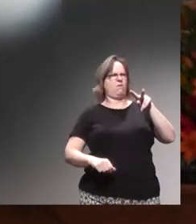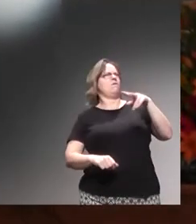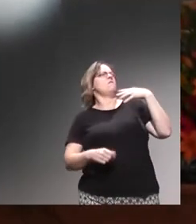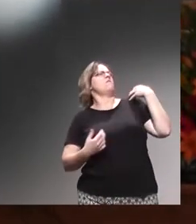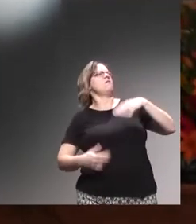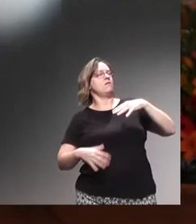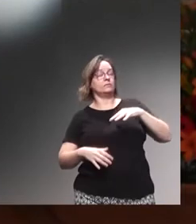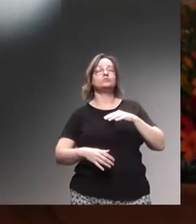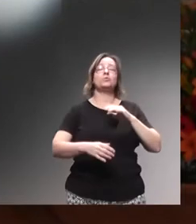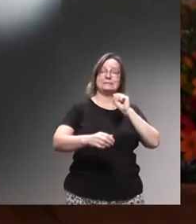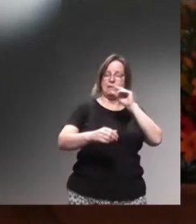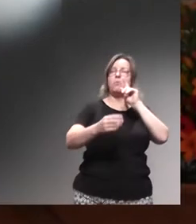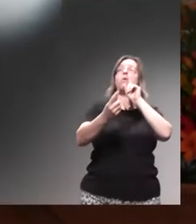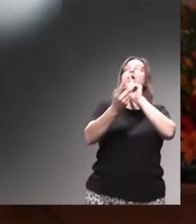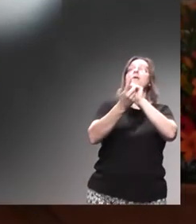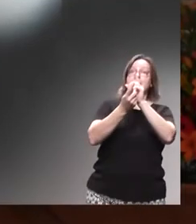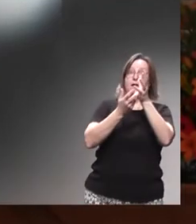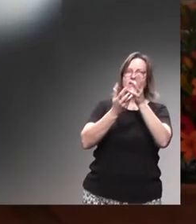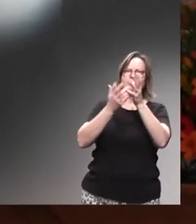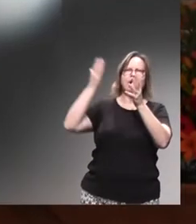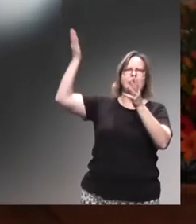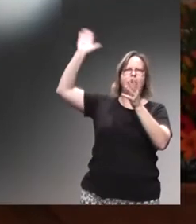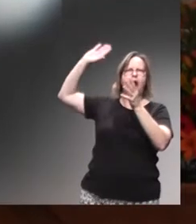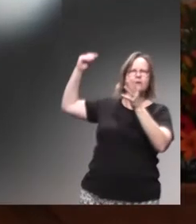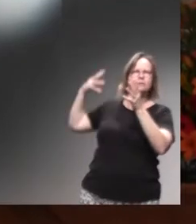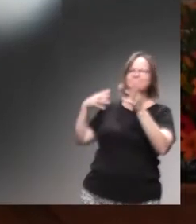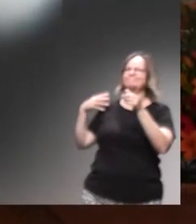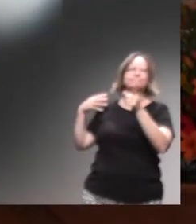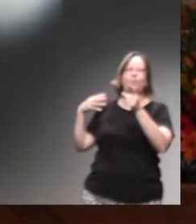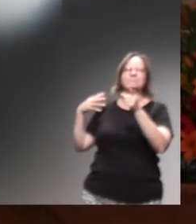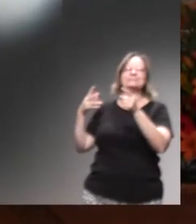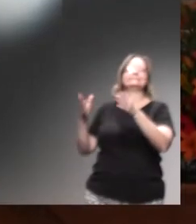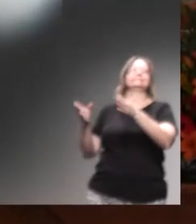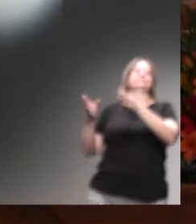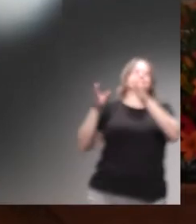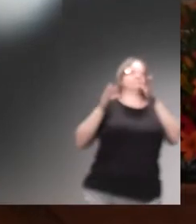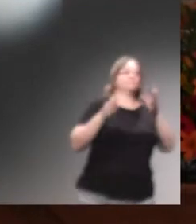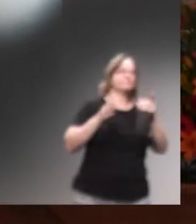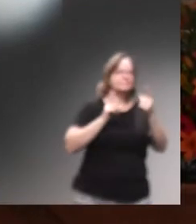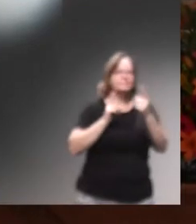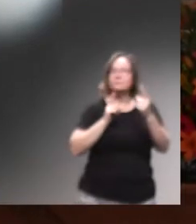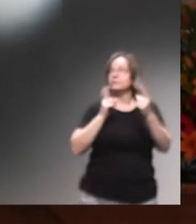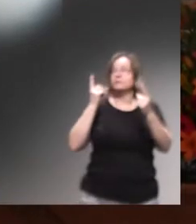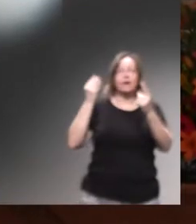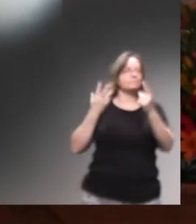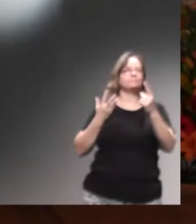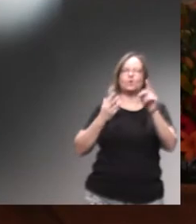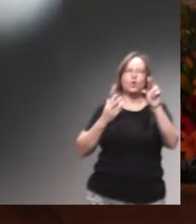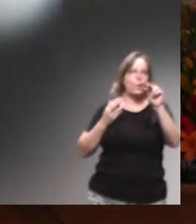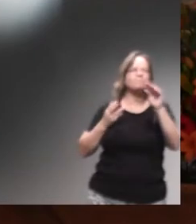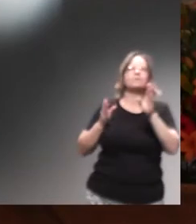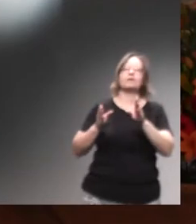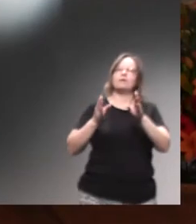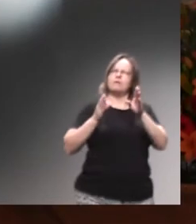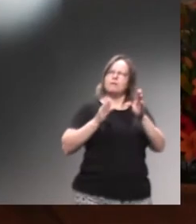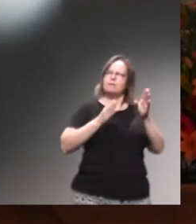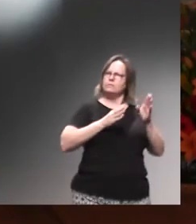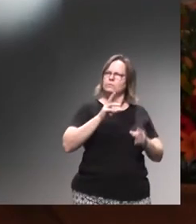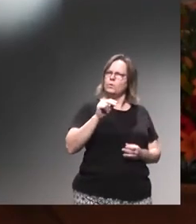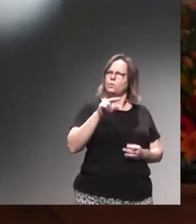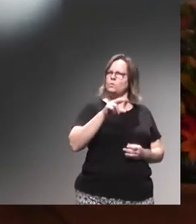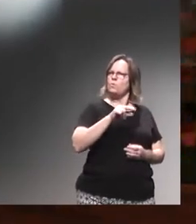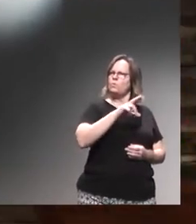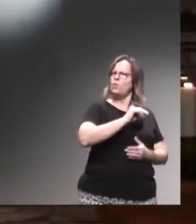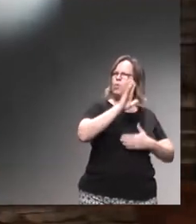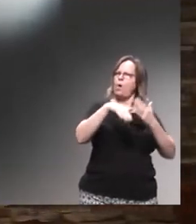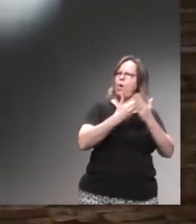says, no, that wasn't the king. Keep looking. And finally, Samuel goes, okay,